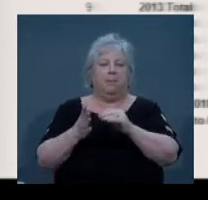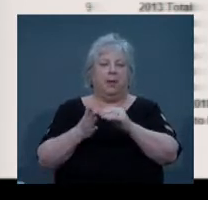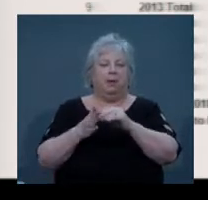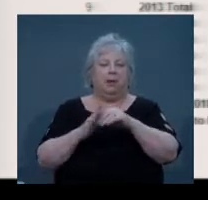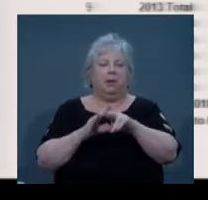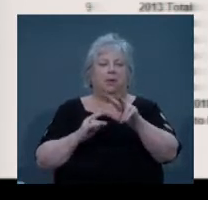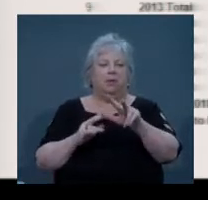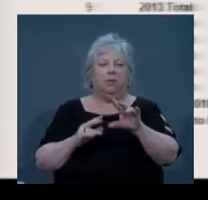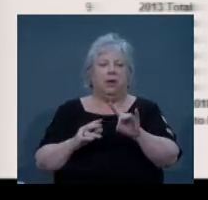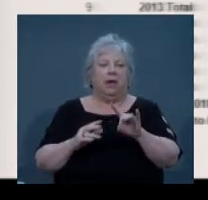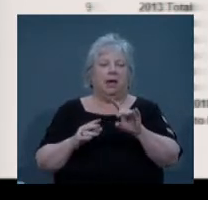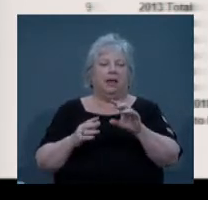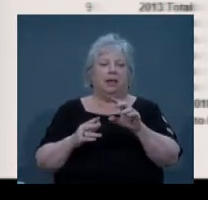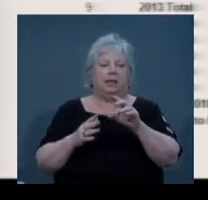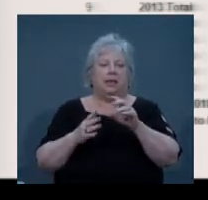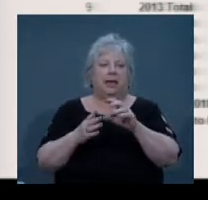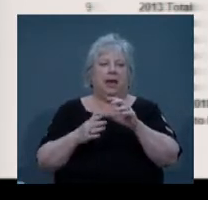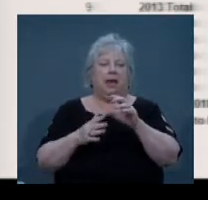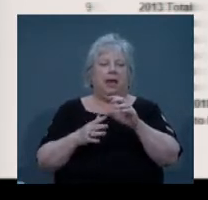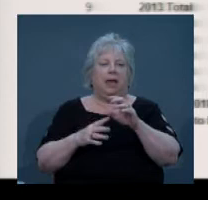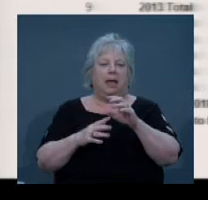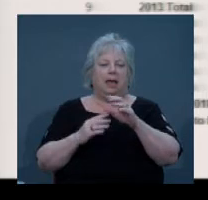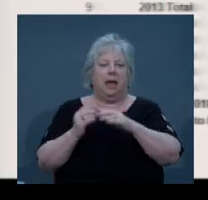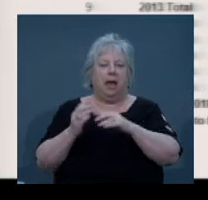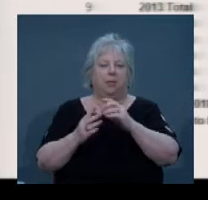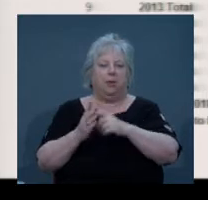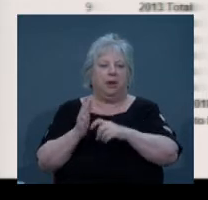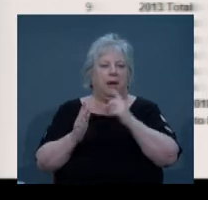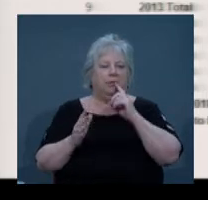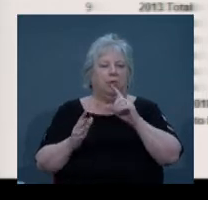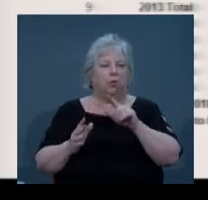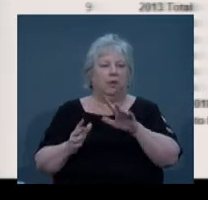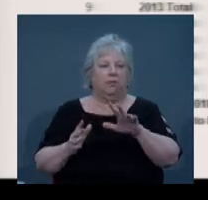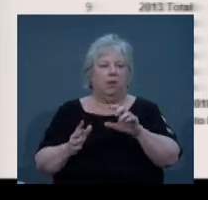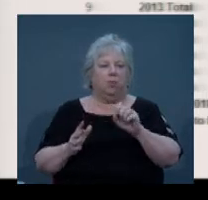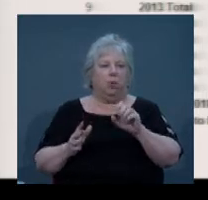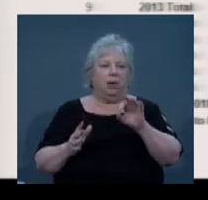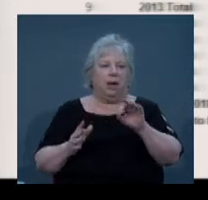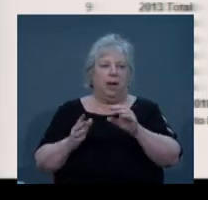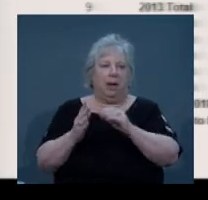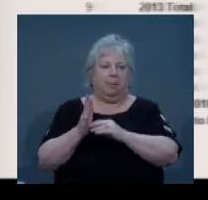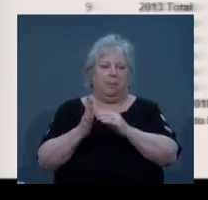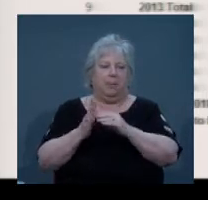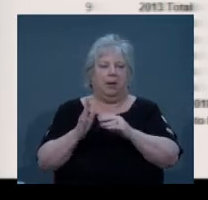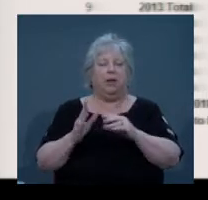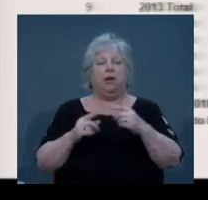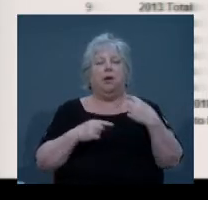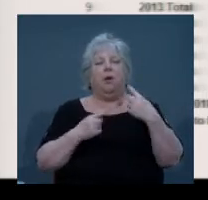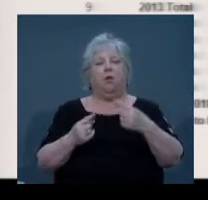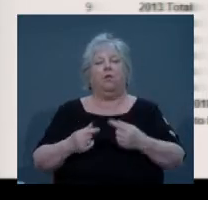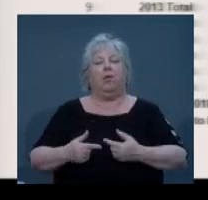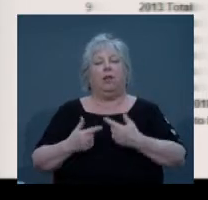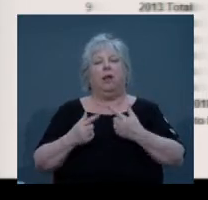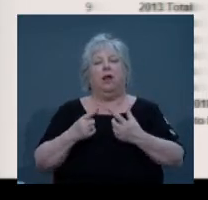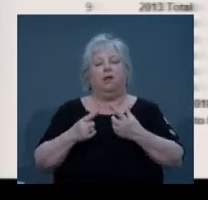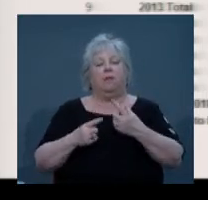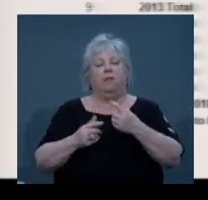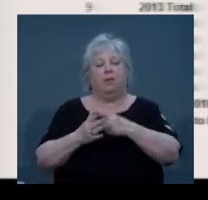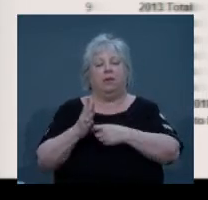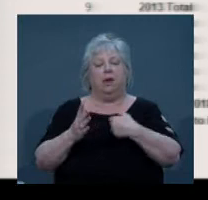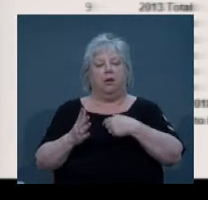cent capital tax, for a total of 25.9 million year to date. Over the life of the tax, we've